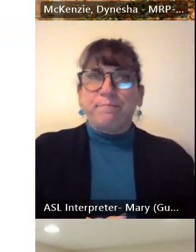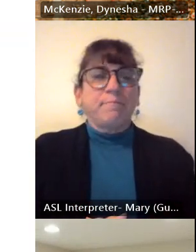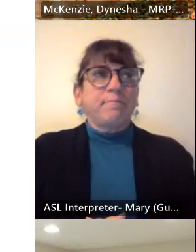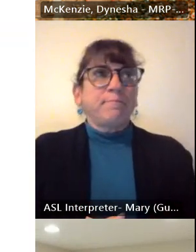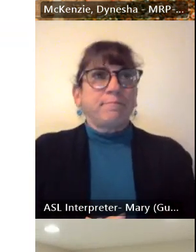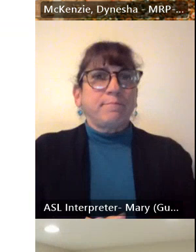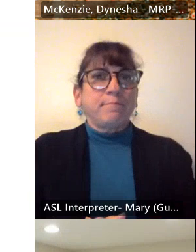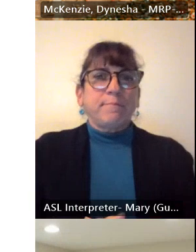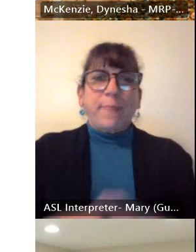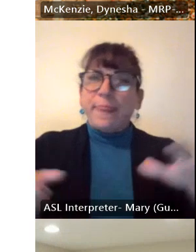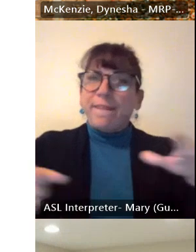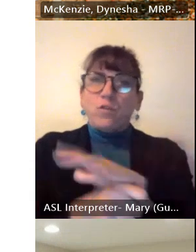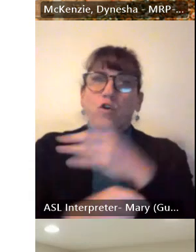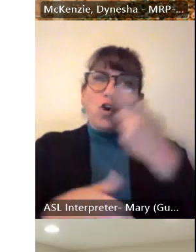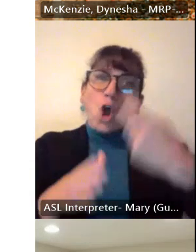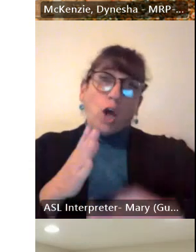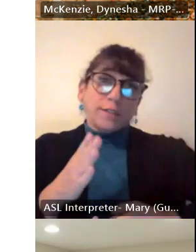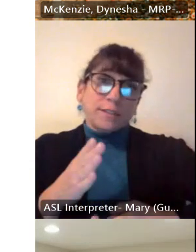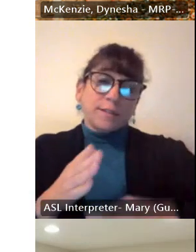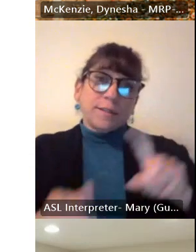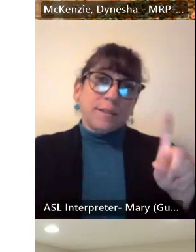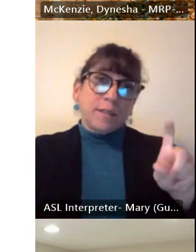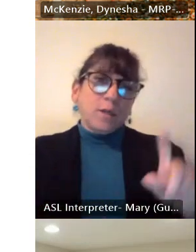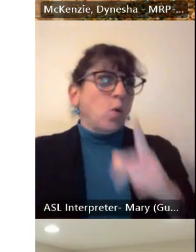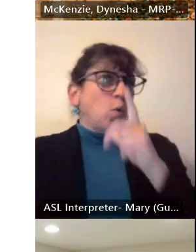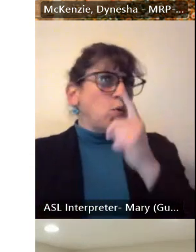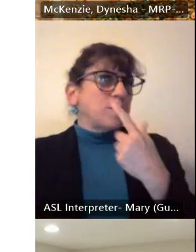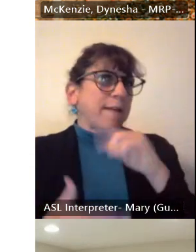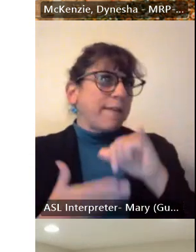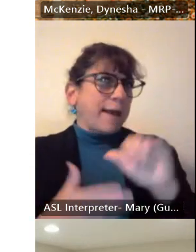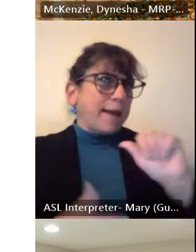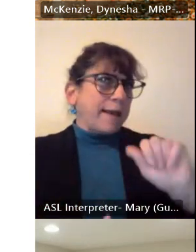Full cost of program. Yeah, who said that? Was that Angie?